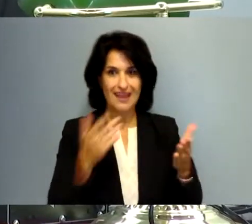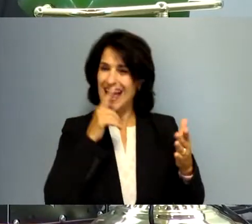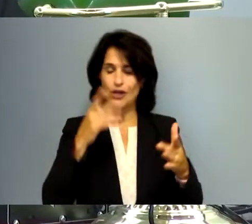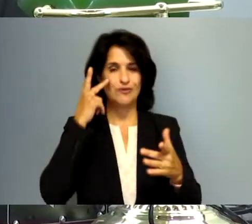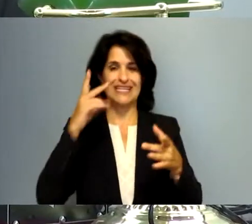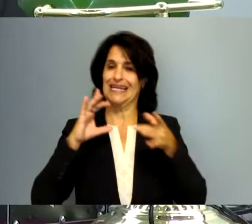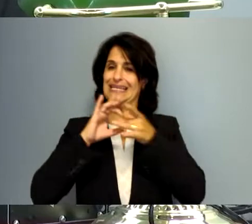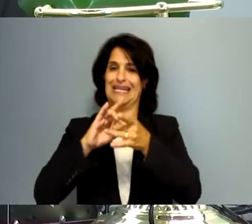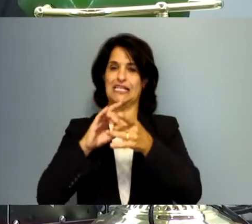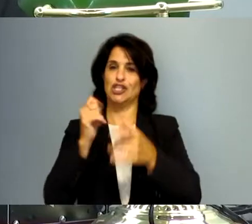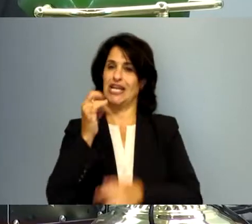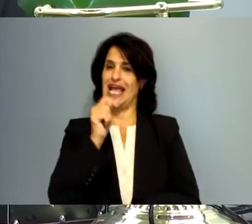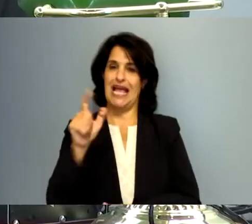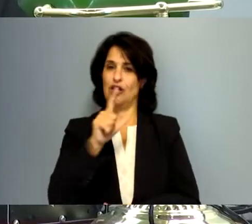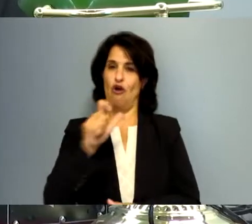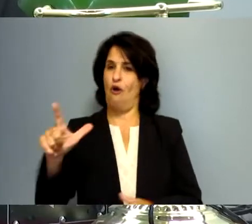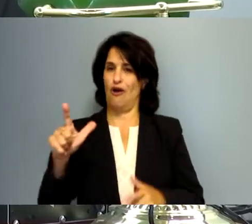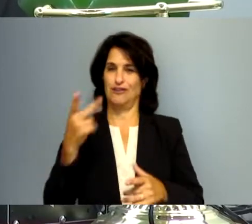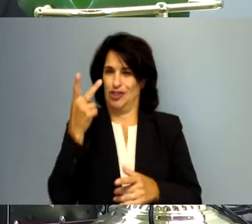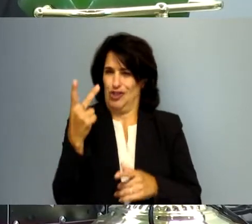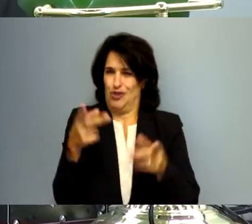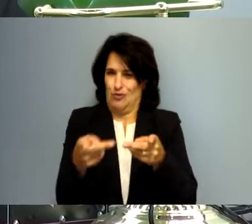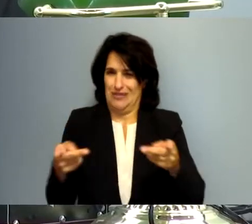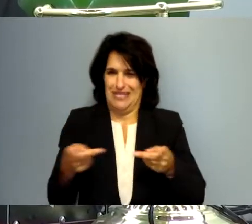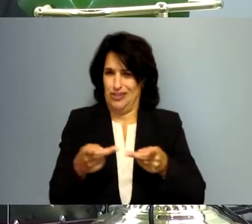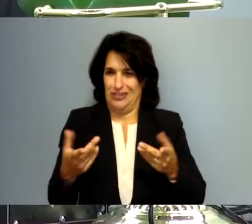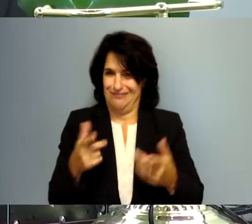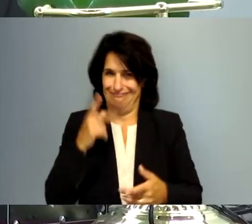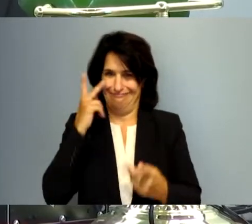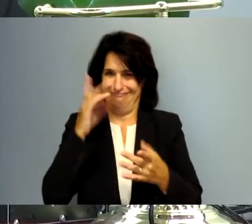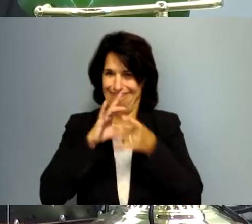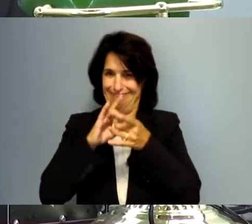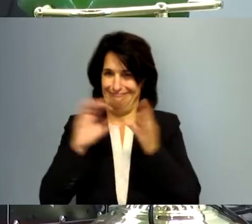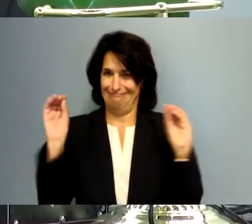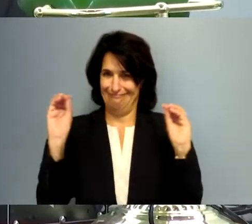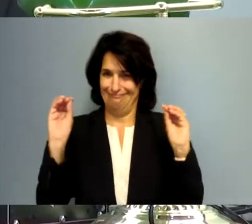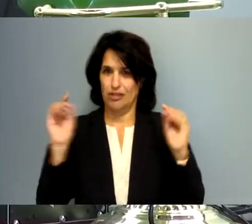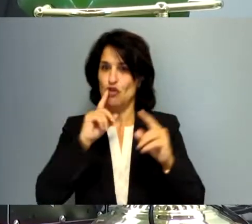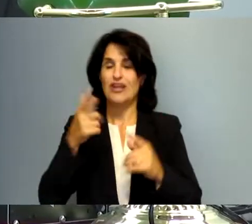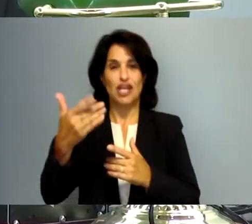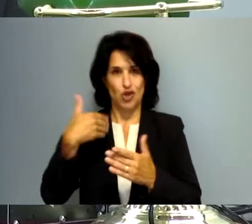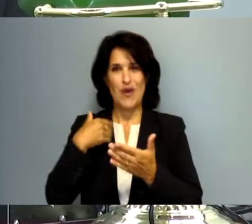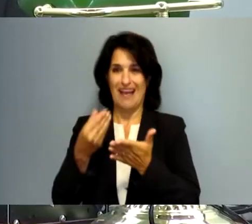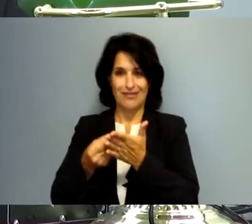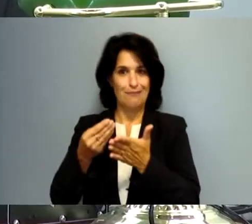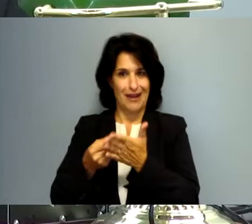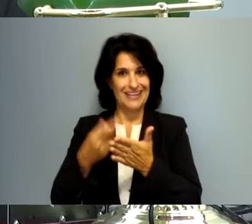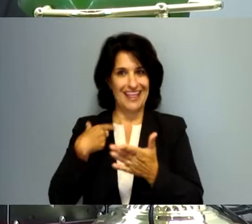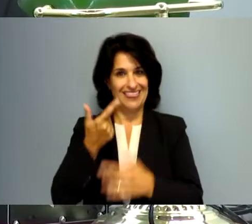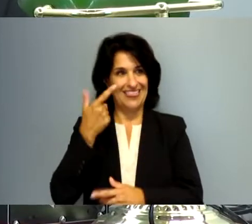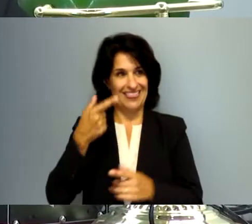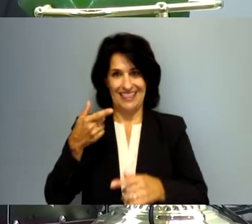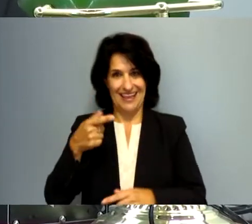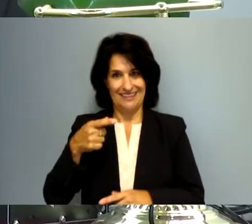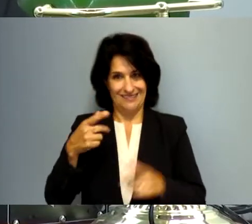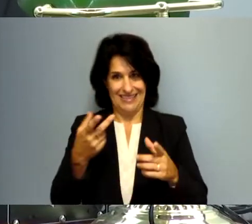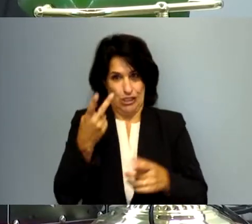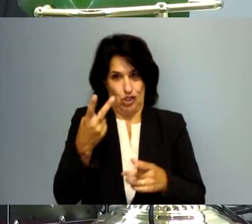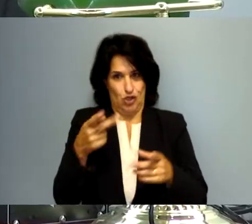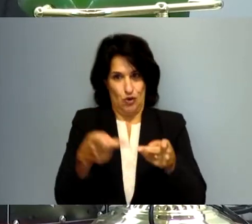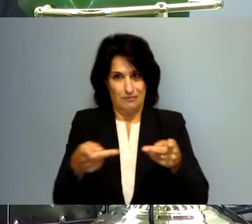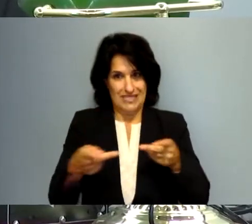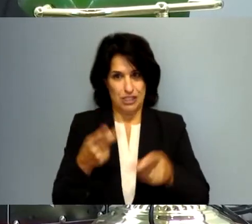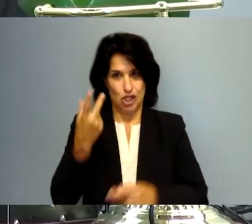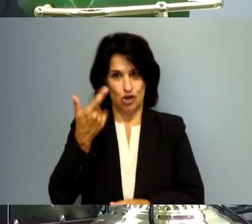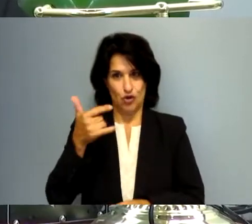all to these two positions. As you said, you have the funding. These are grant-funded positions. The increase,